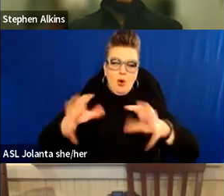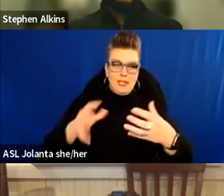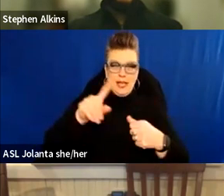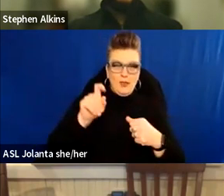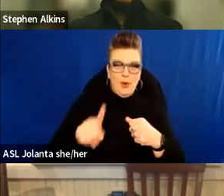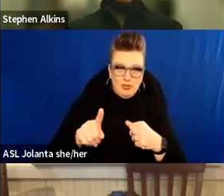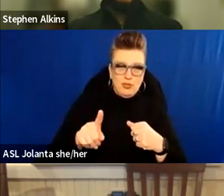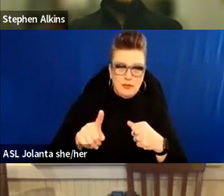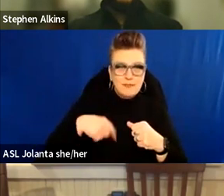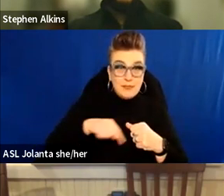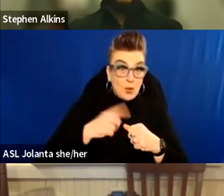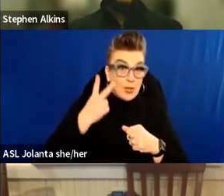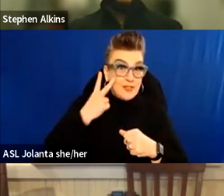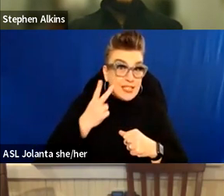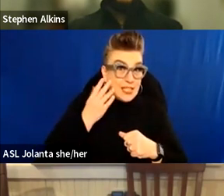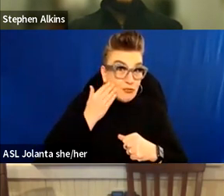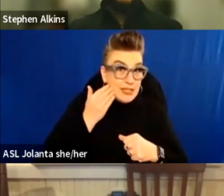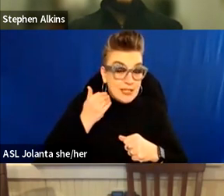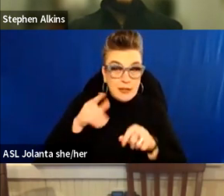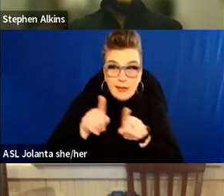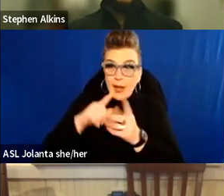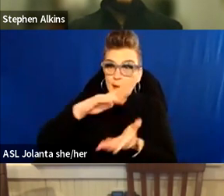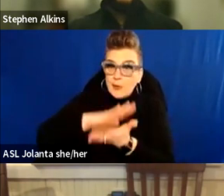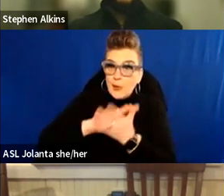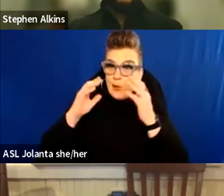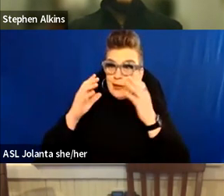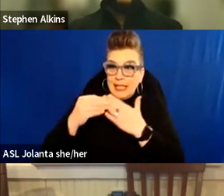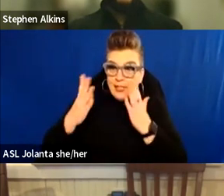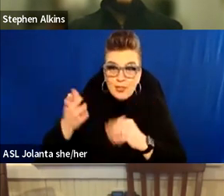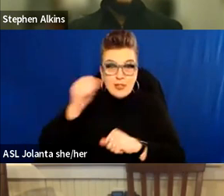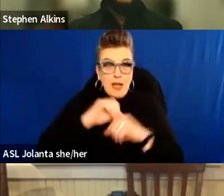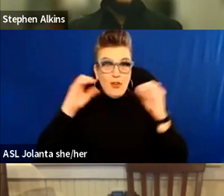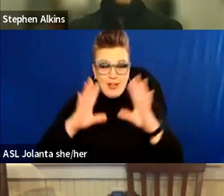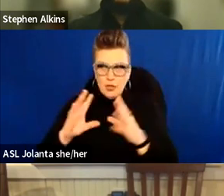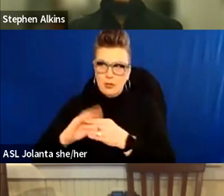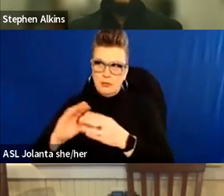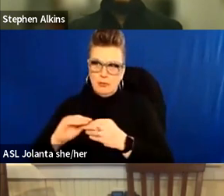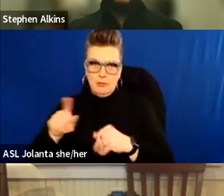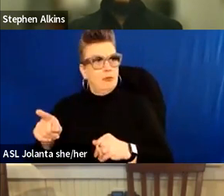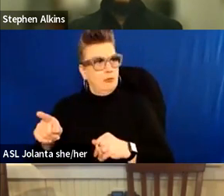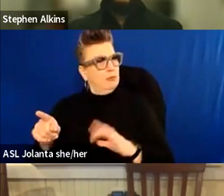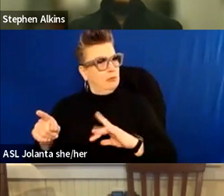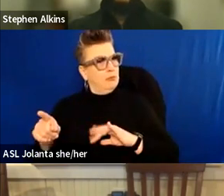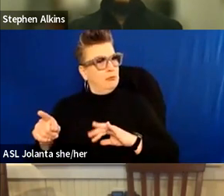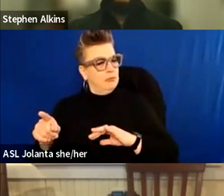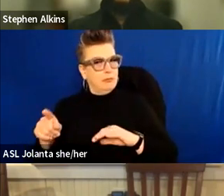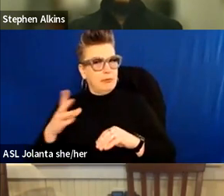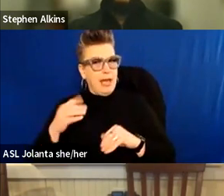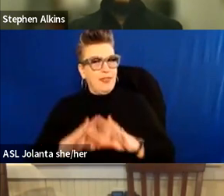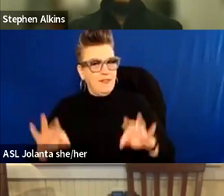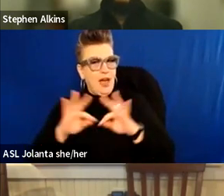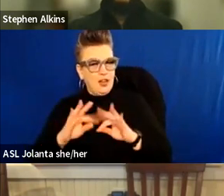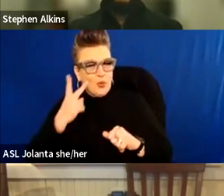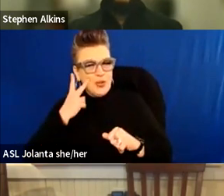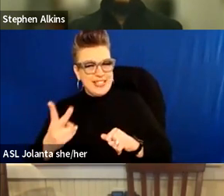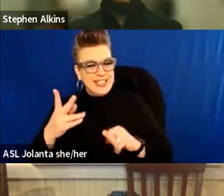and we've seen recently as school leaders and other educators are talking about this in the value of it we're really seeing